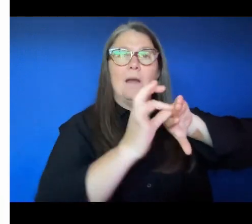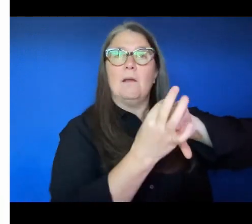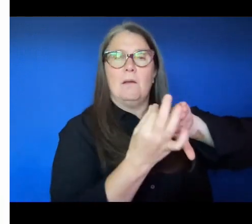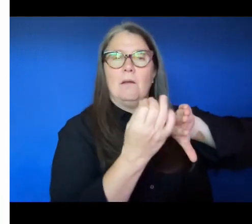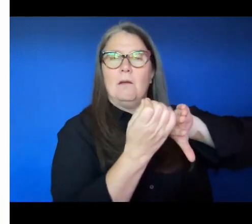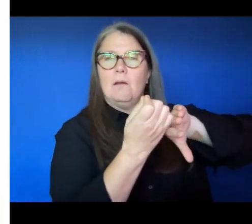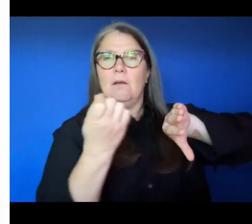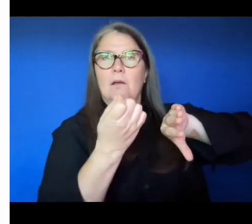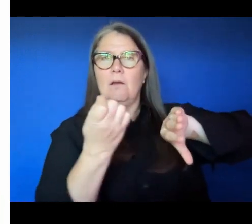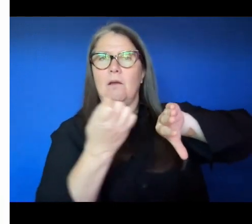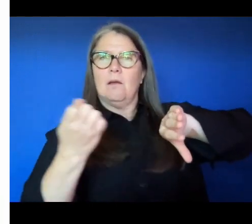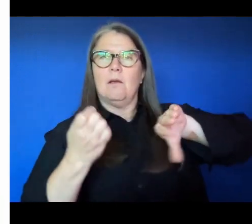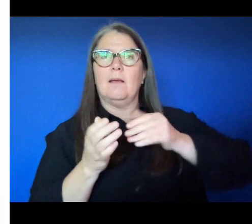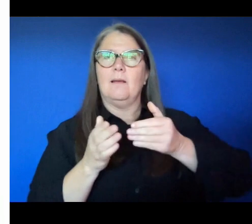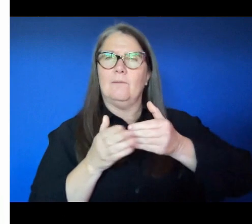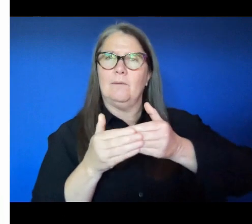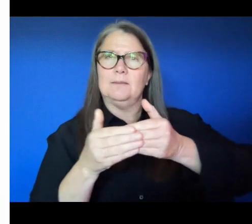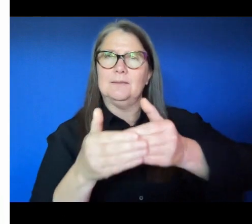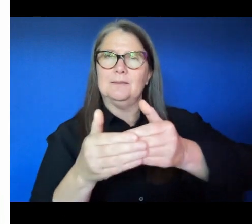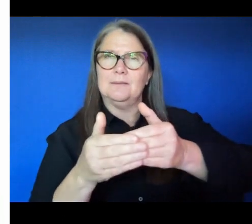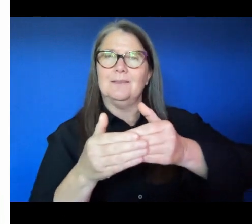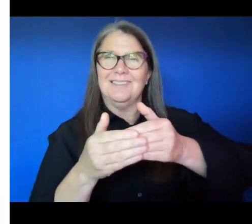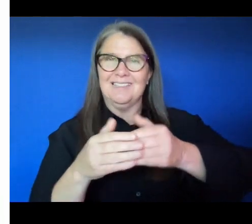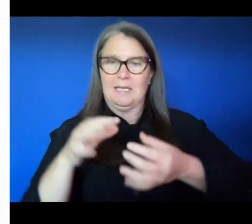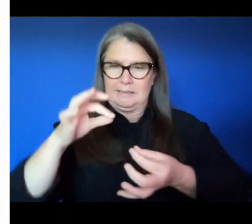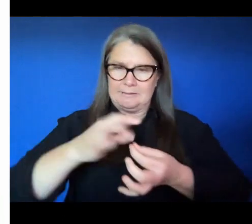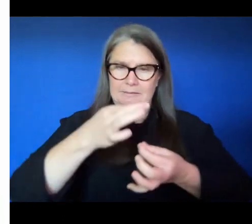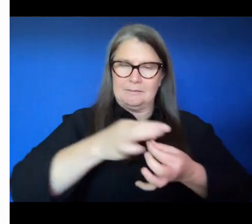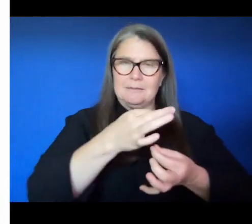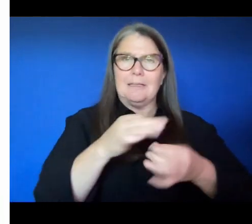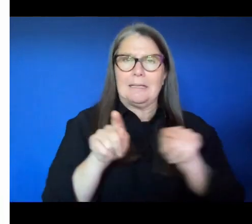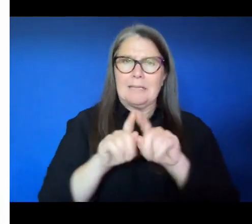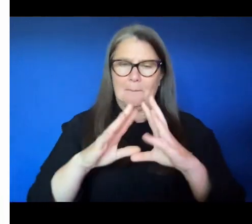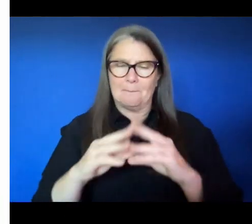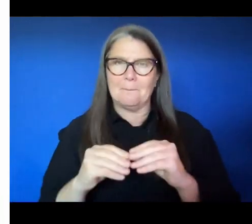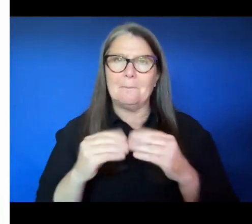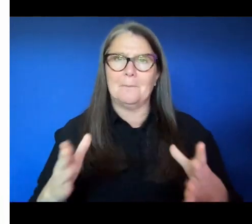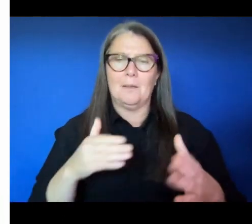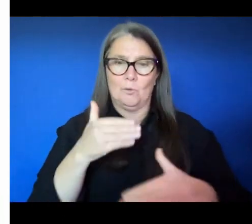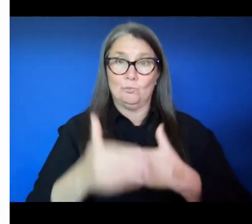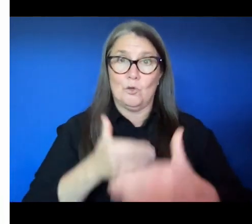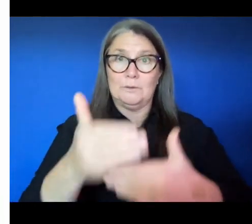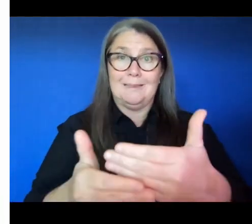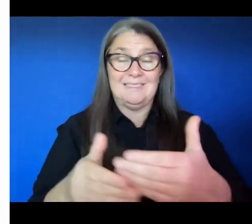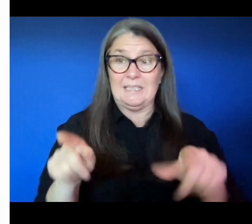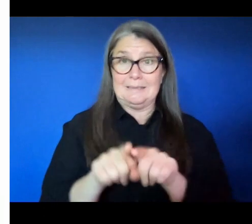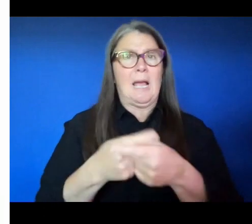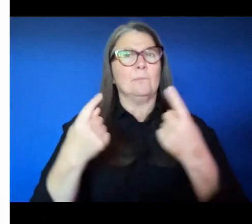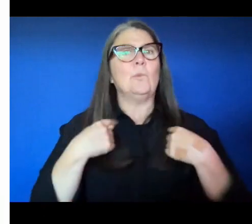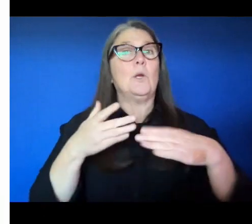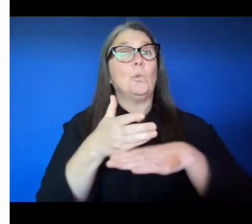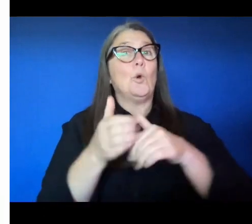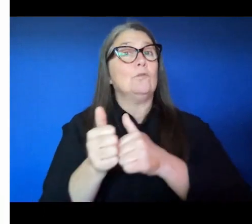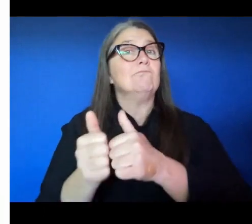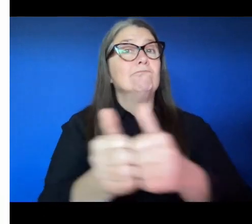of the stitching being a healing process in itself, but also something that we were doing together. So at one stage I had